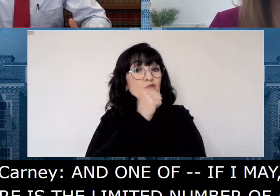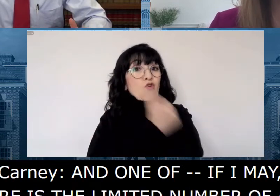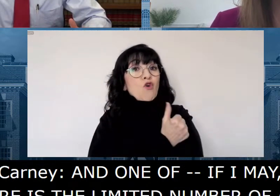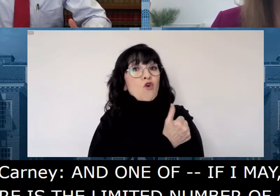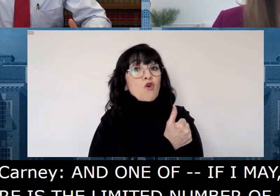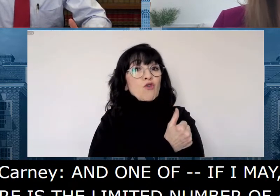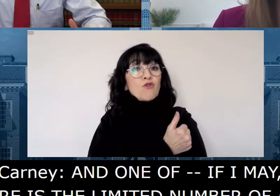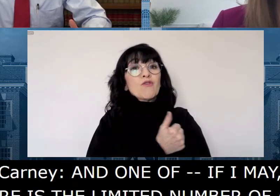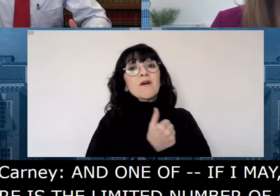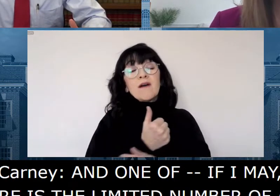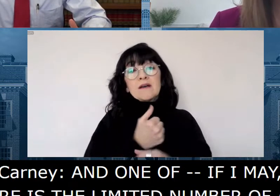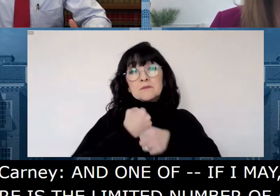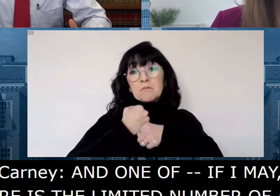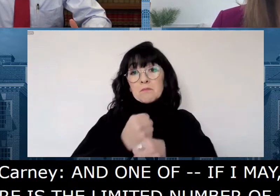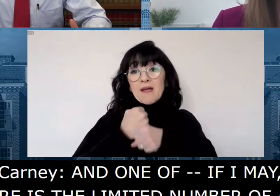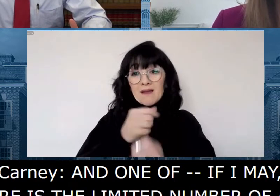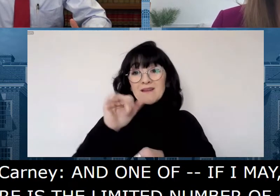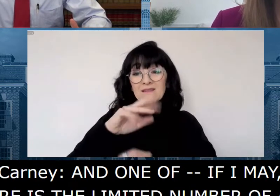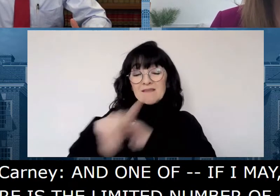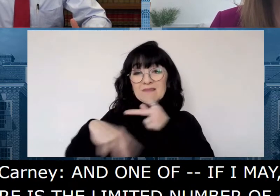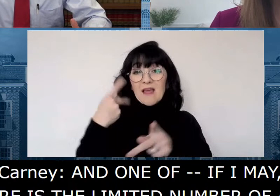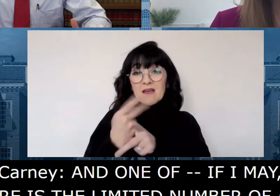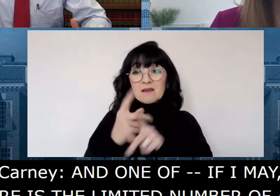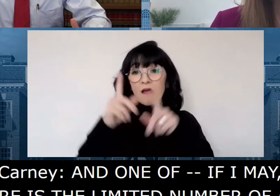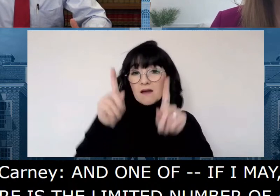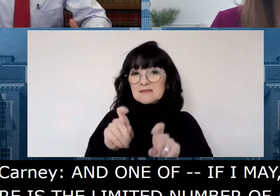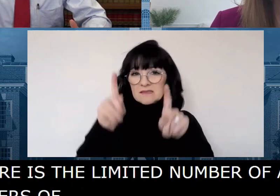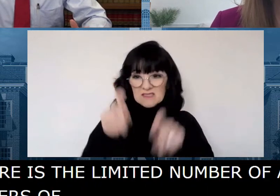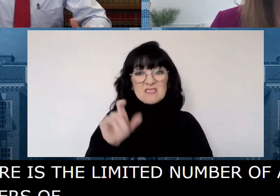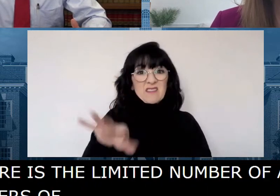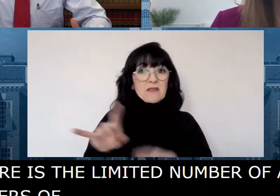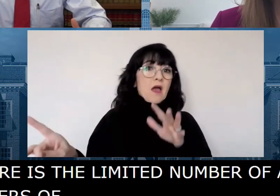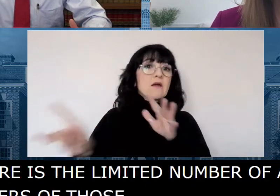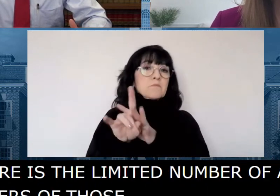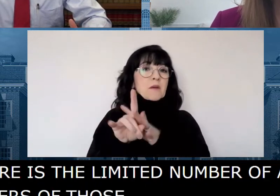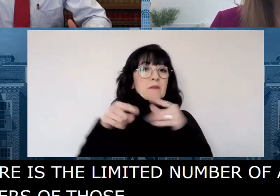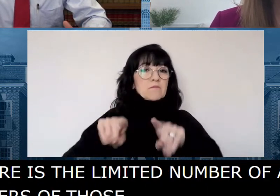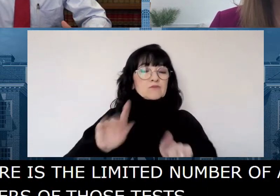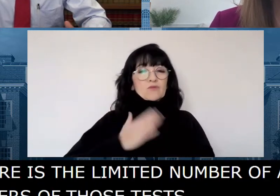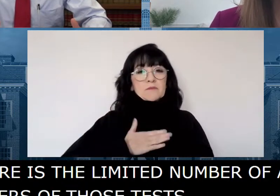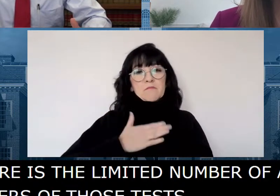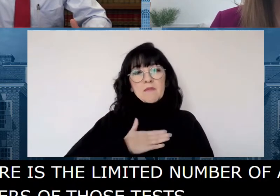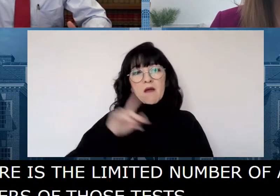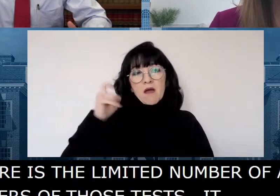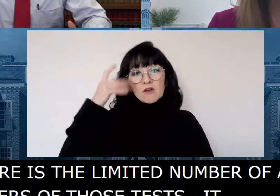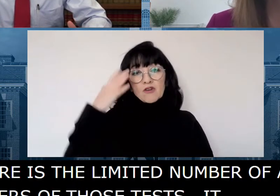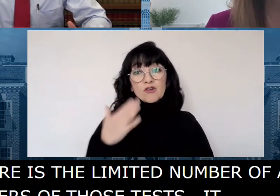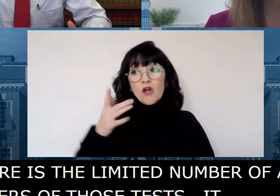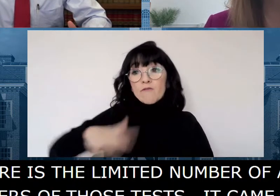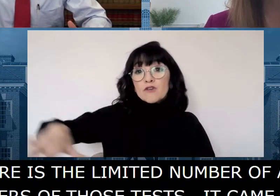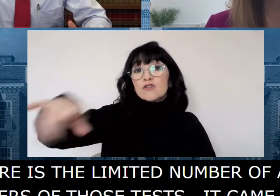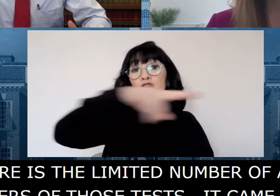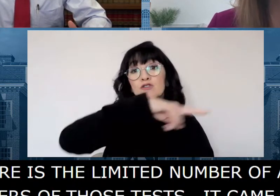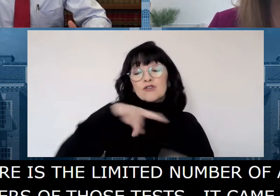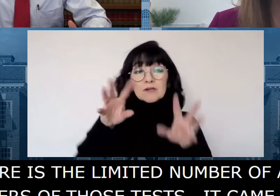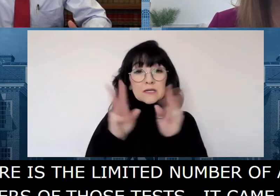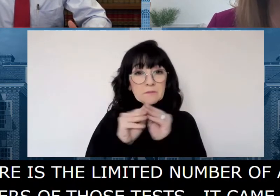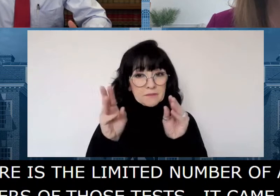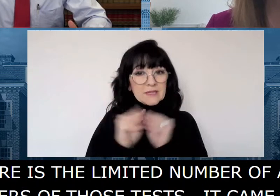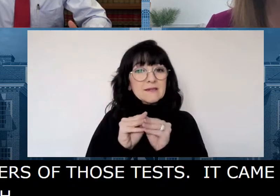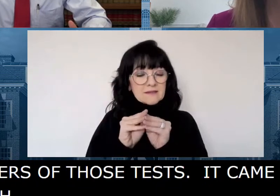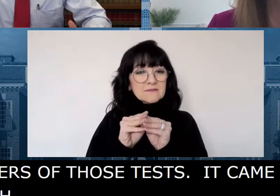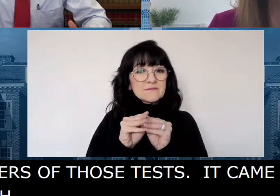up within the meeting of the governors that encouraging the FDA through our contacts at the White